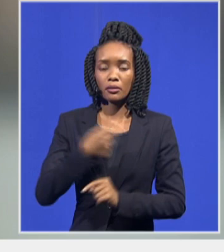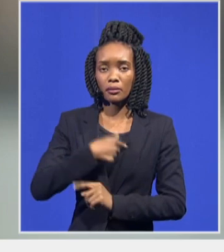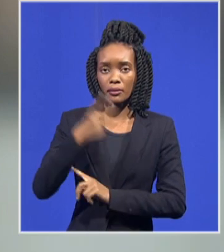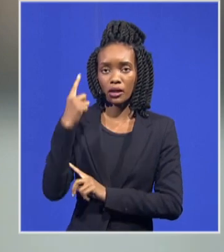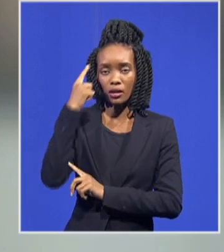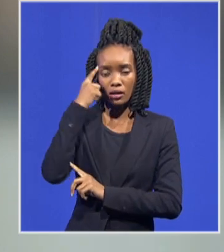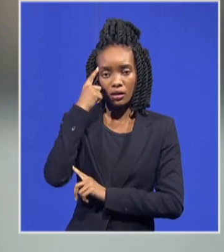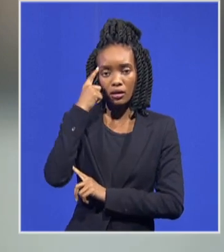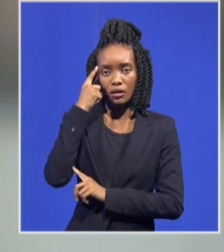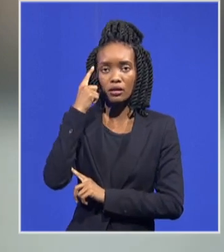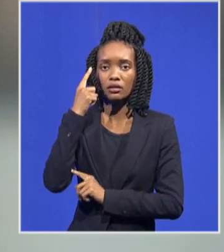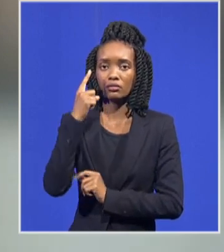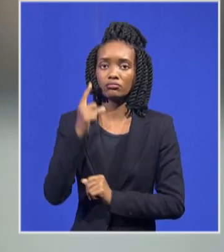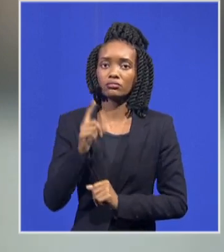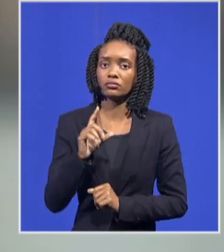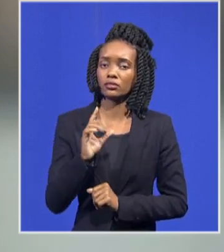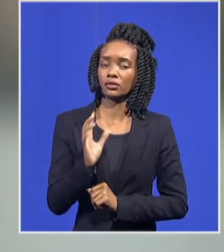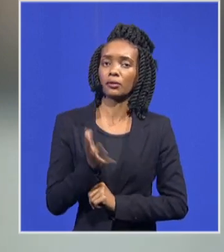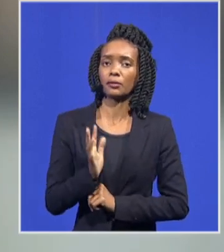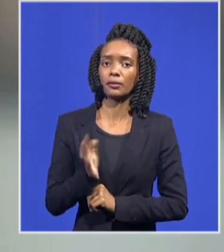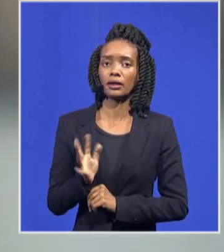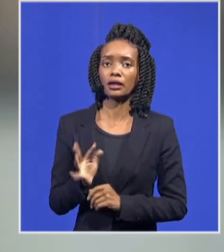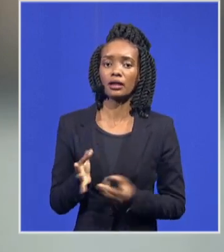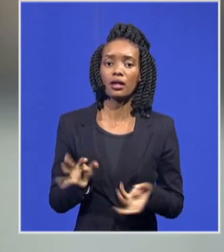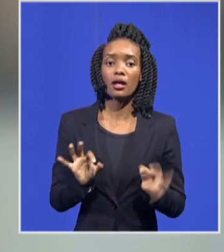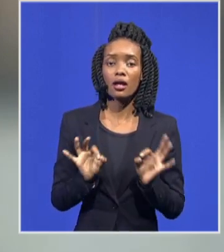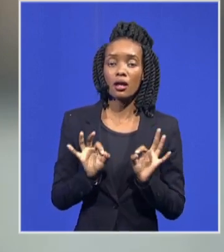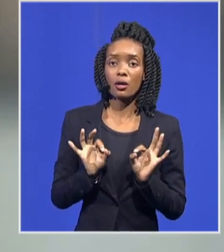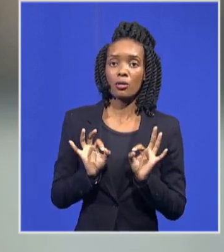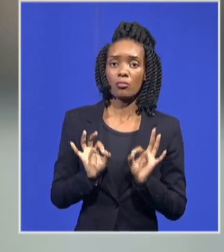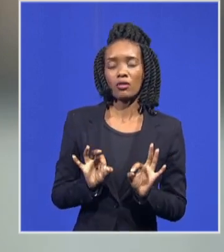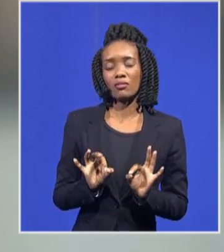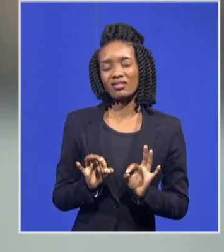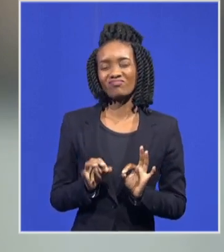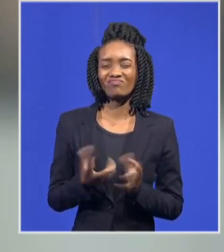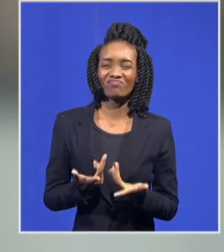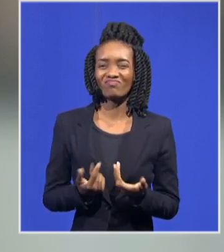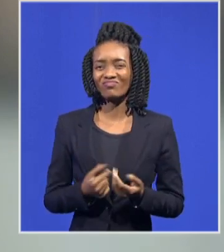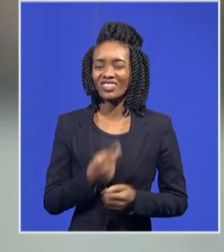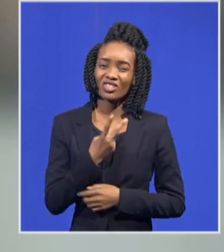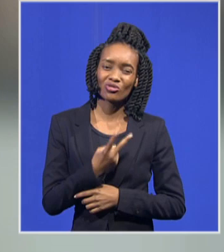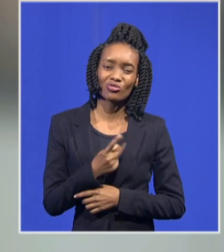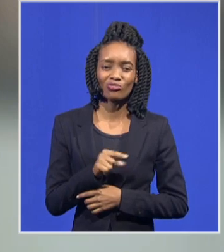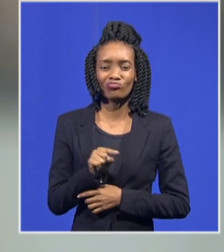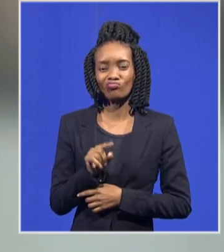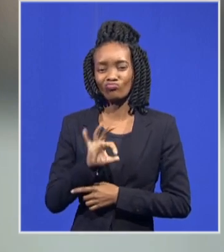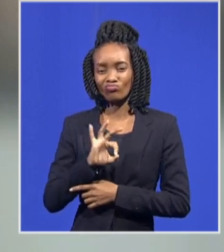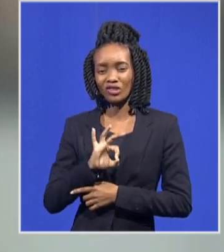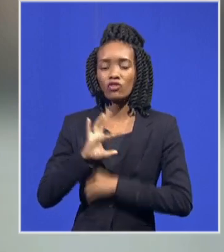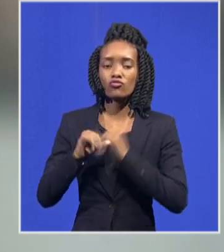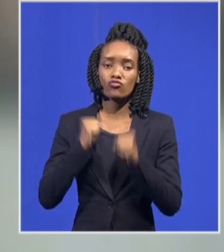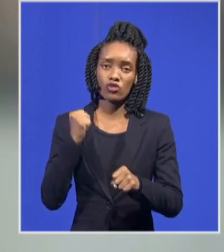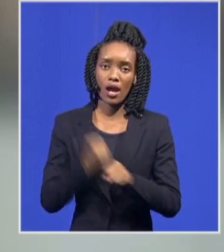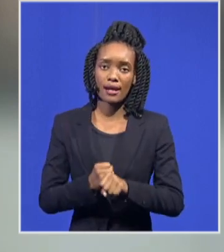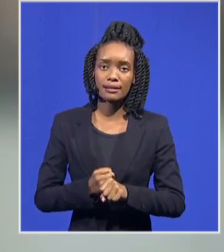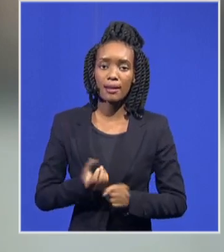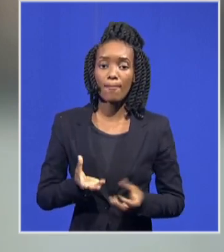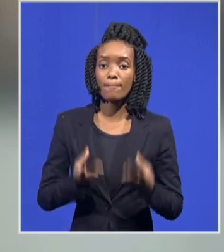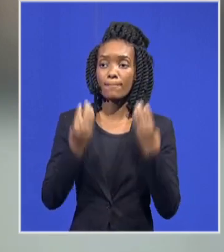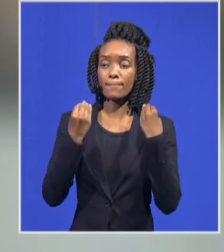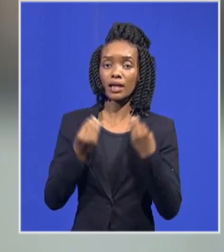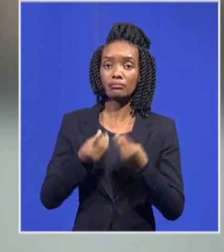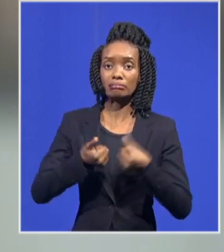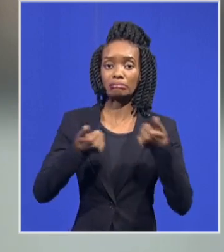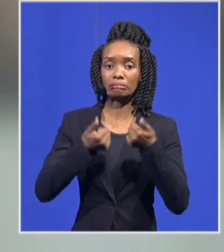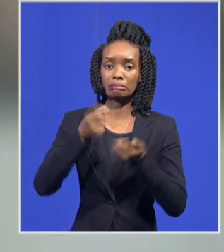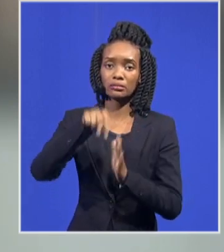take, properly speaking, 2 to 3 years to actually get detailed project